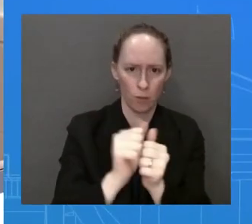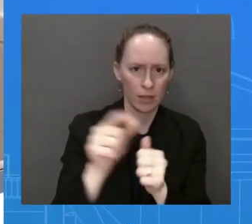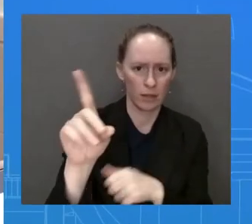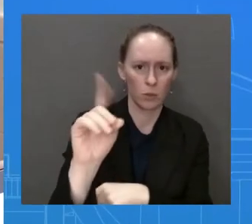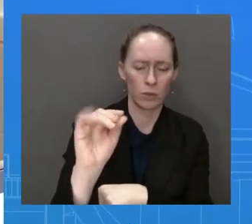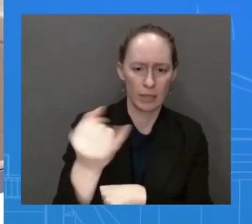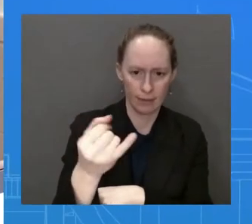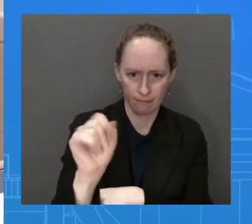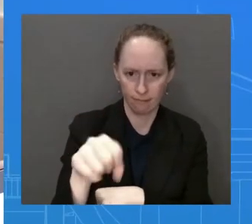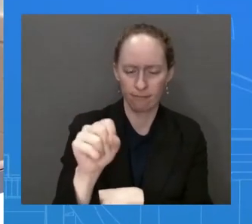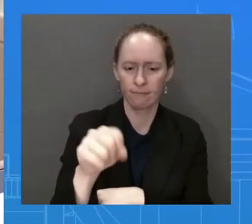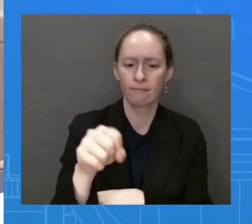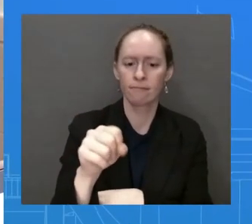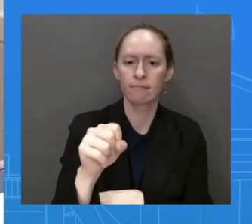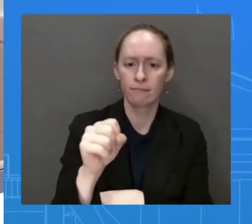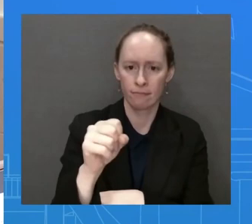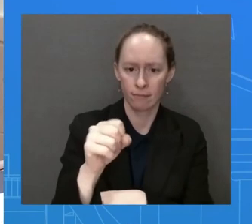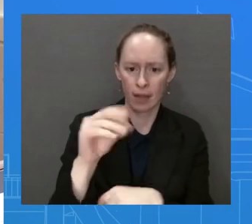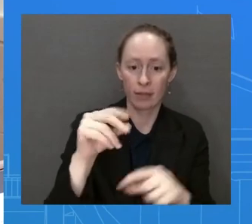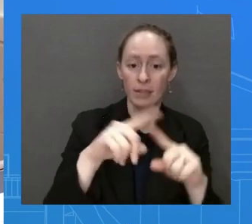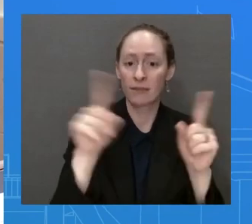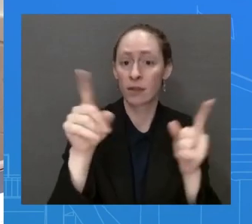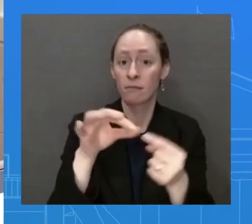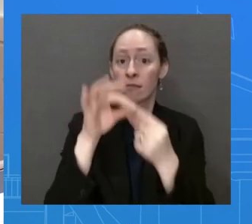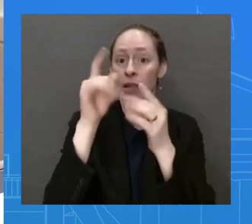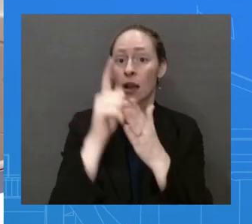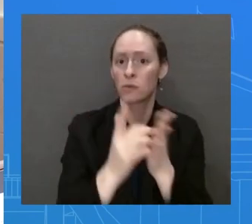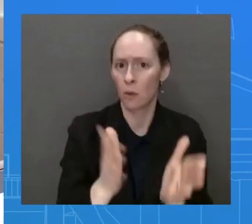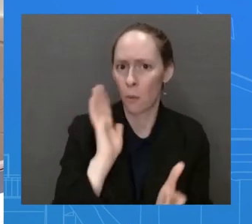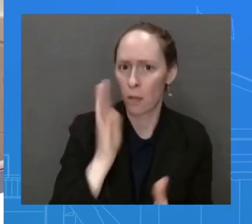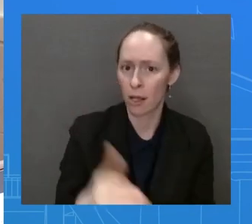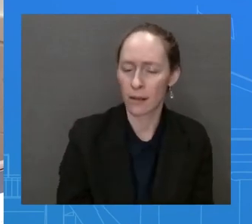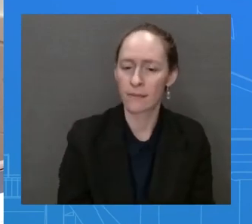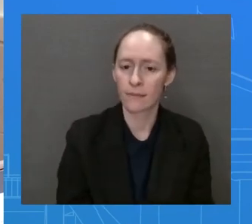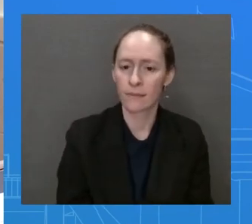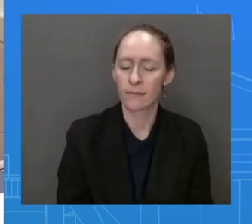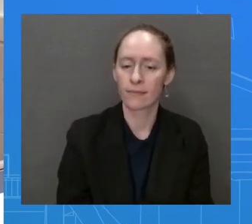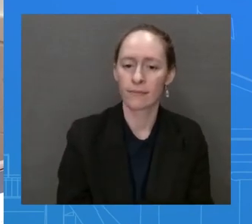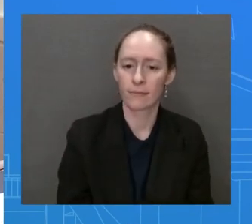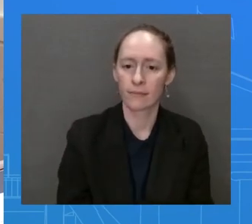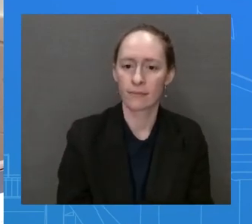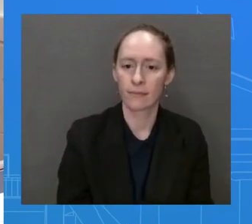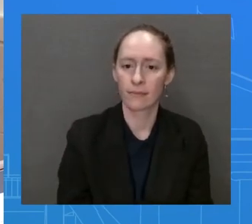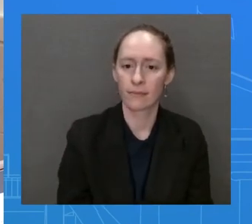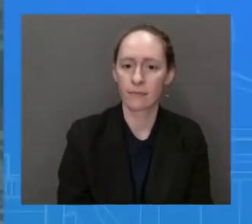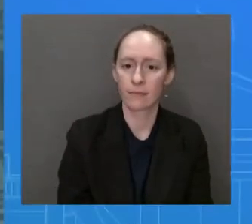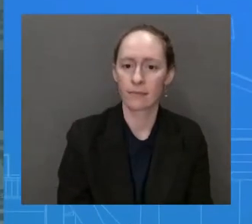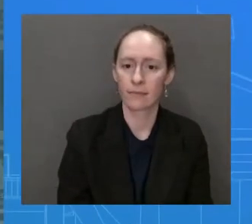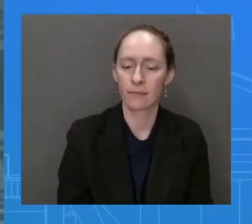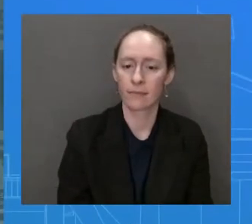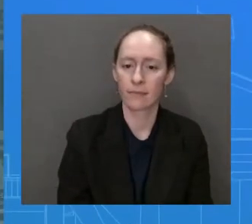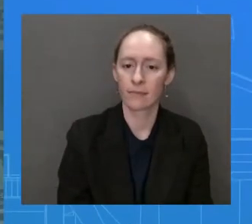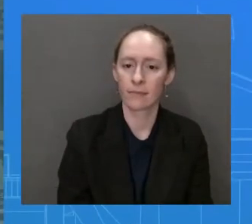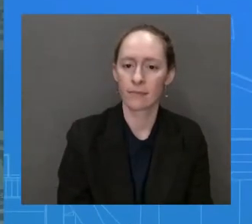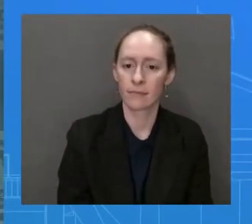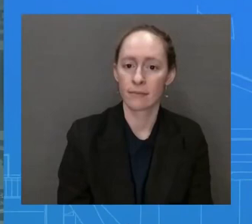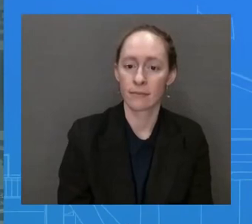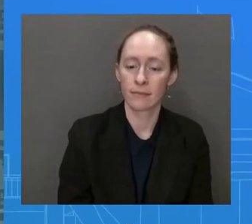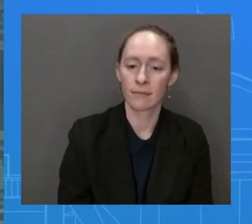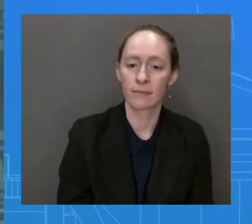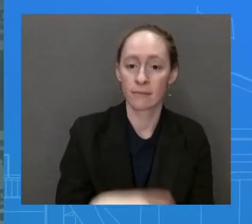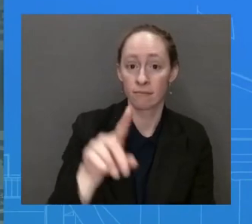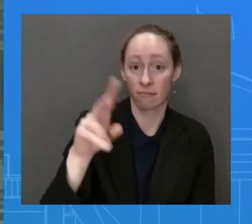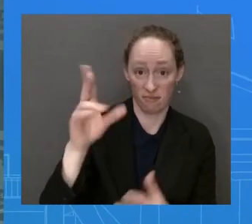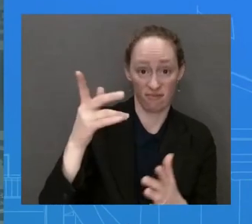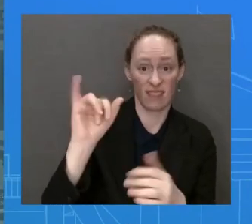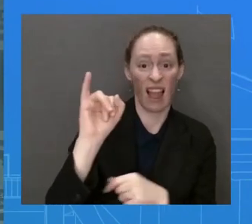that reasoning, would the president agree to sit for an on-the-record in-person I'm not going to get into specifics or get ahead of what's